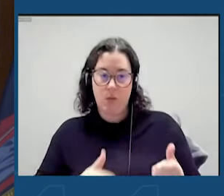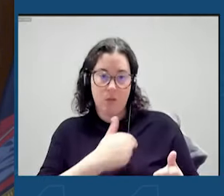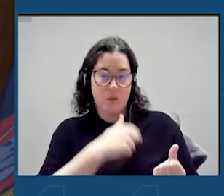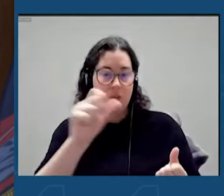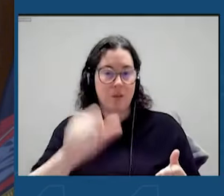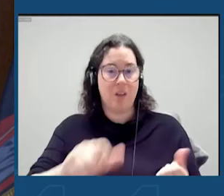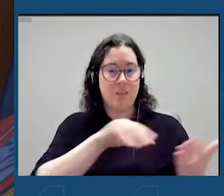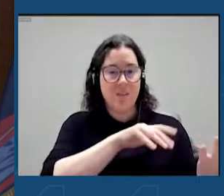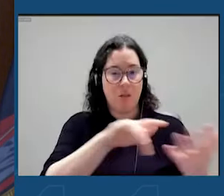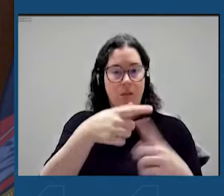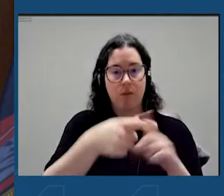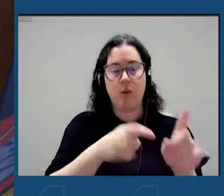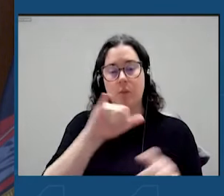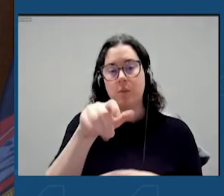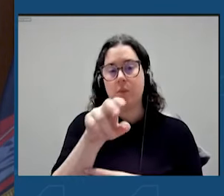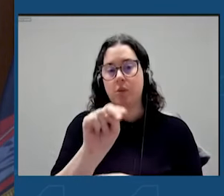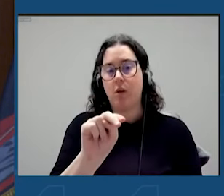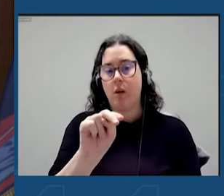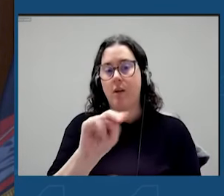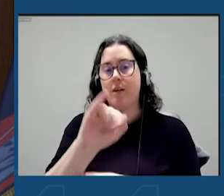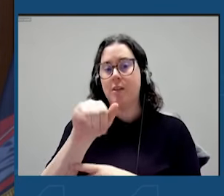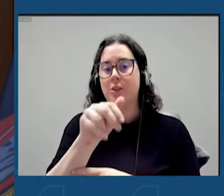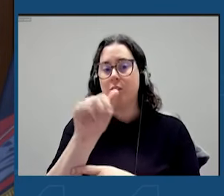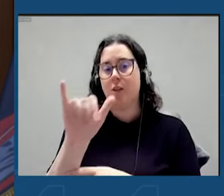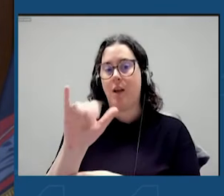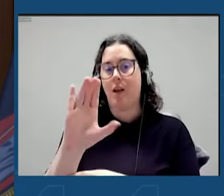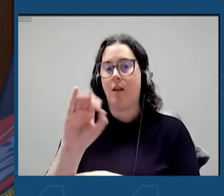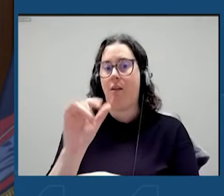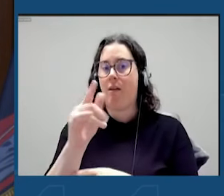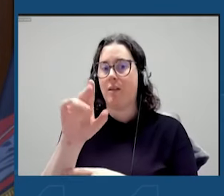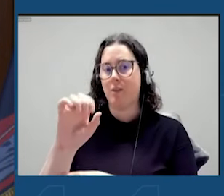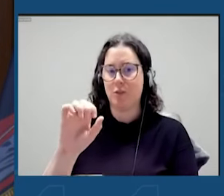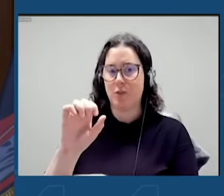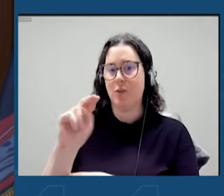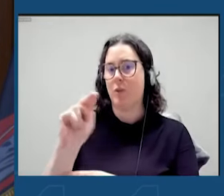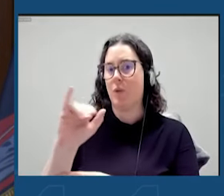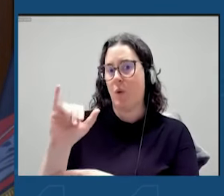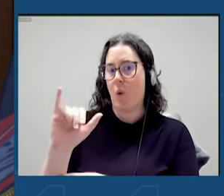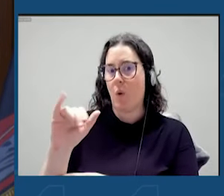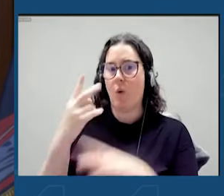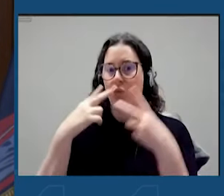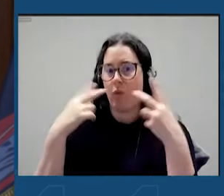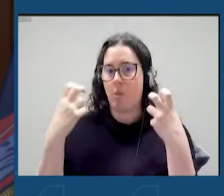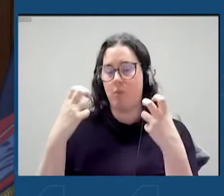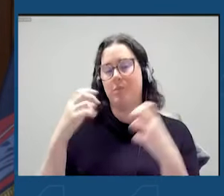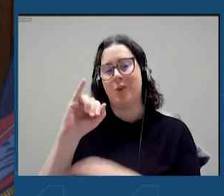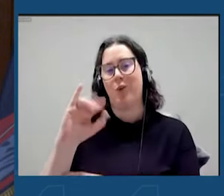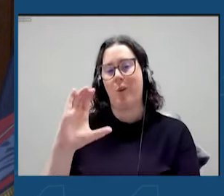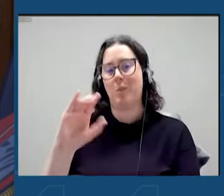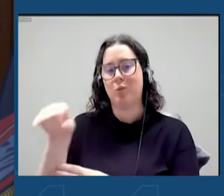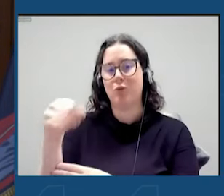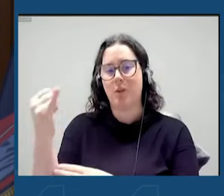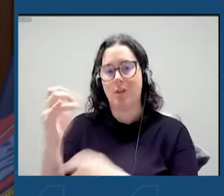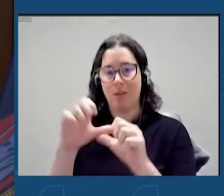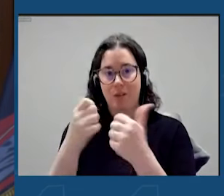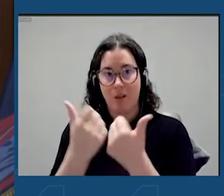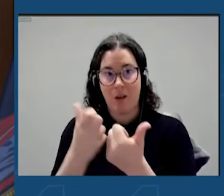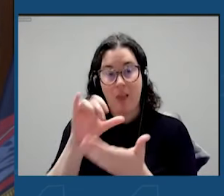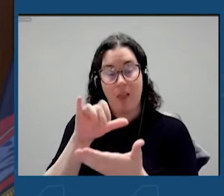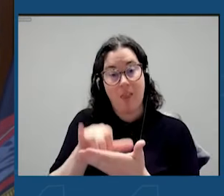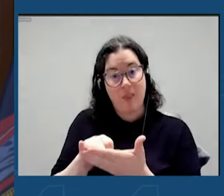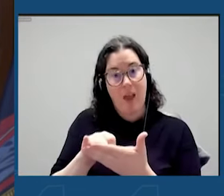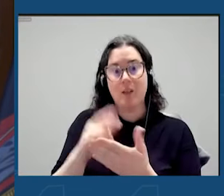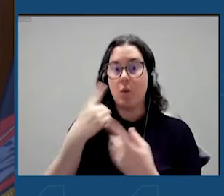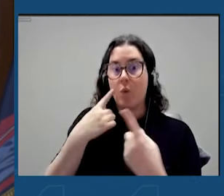Jay College, the New York City Criminal Justice Agency, and others. They show that bail reform is working for the lower level offenses that are